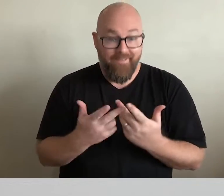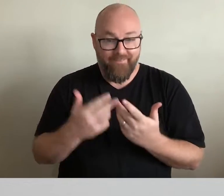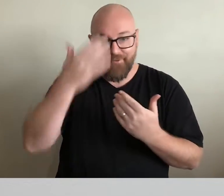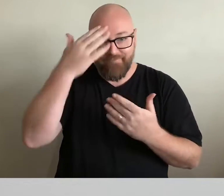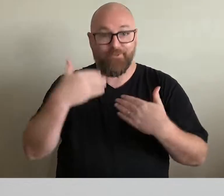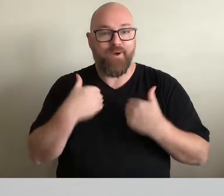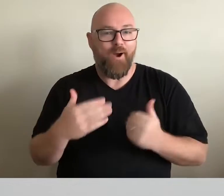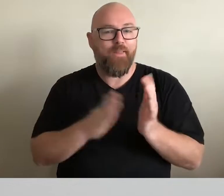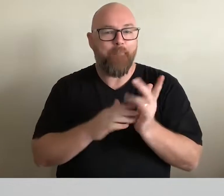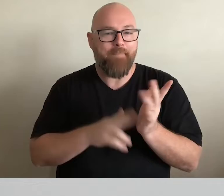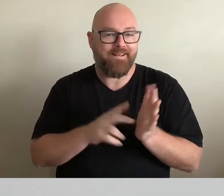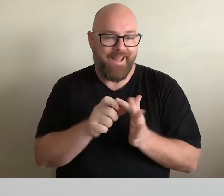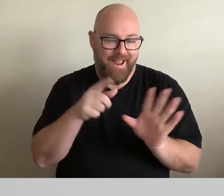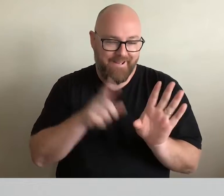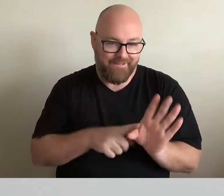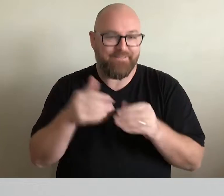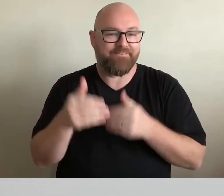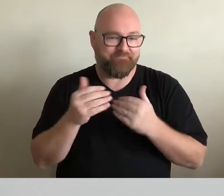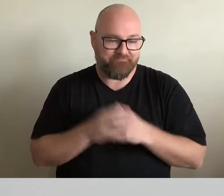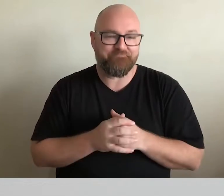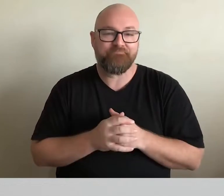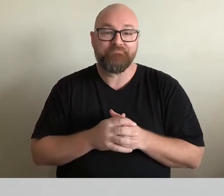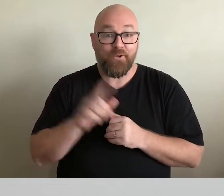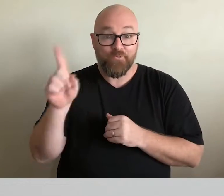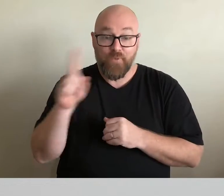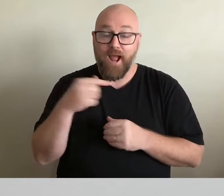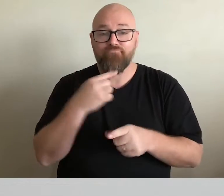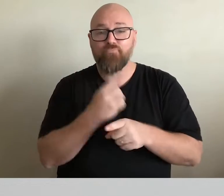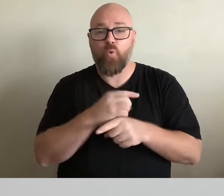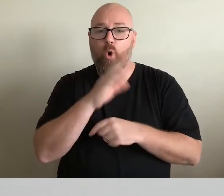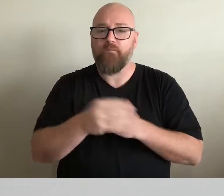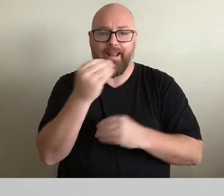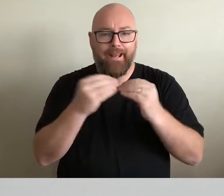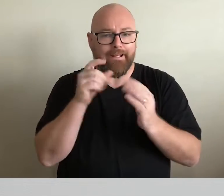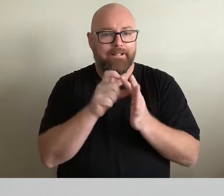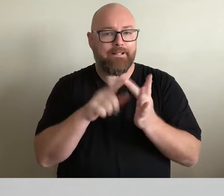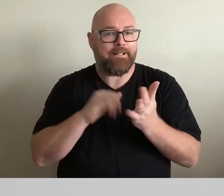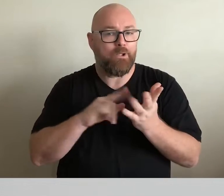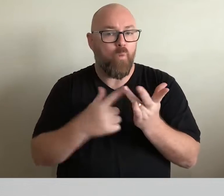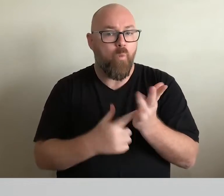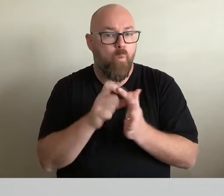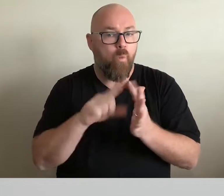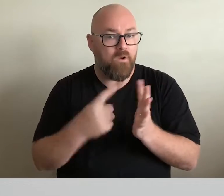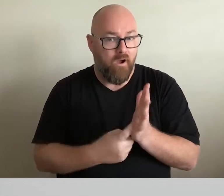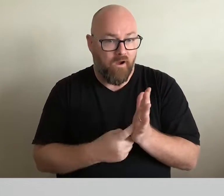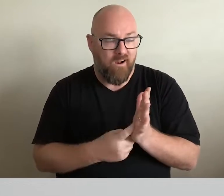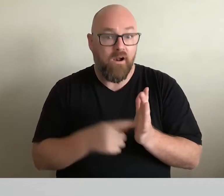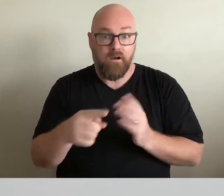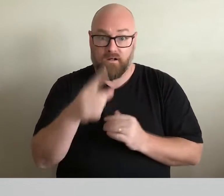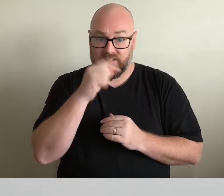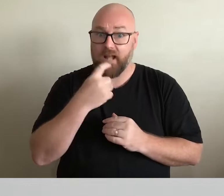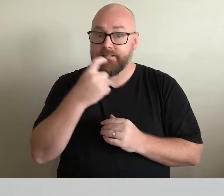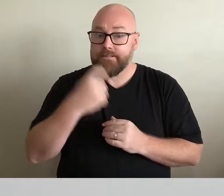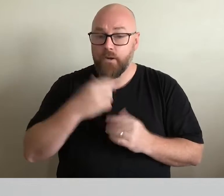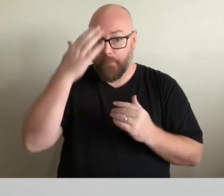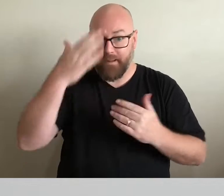Monday segment. Today I thought I'd like to talk to you about eating disorders. Eating disorders can be serious